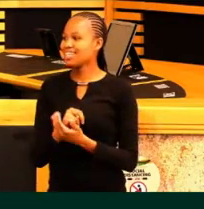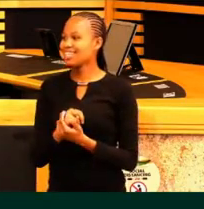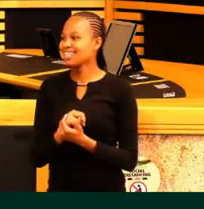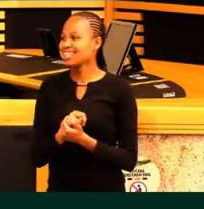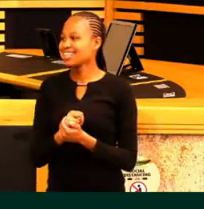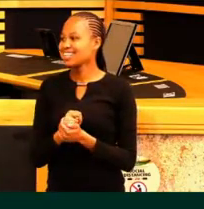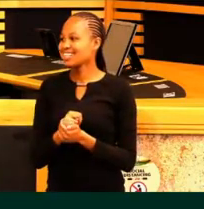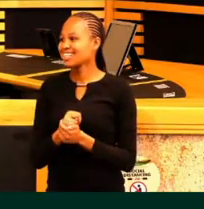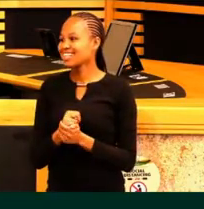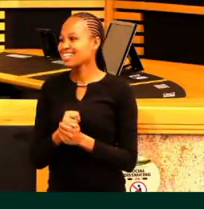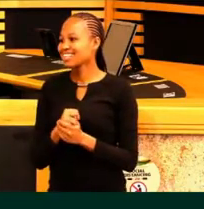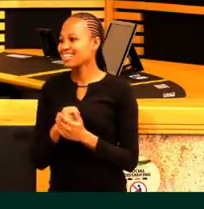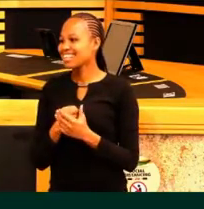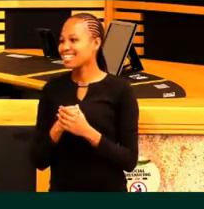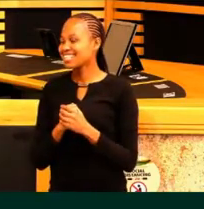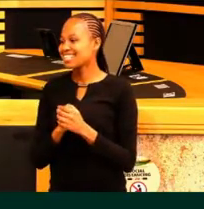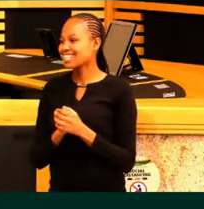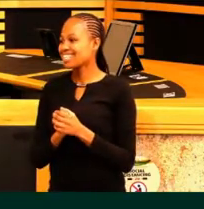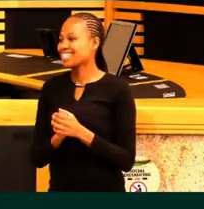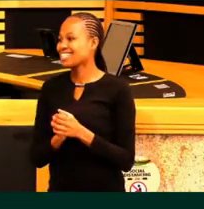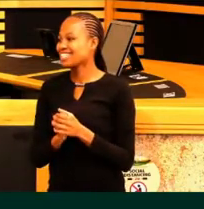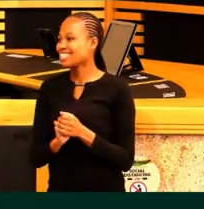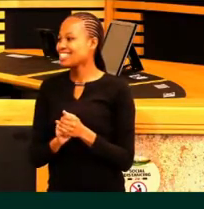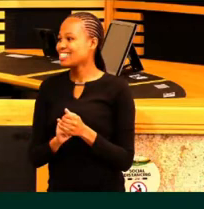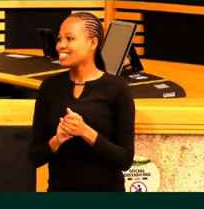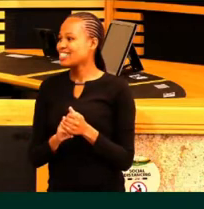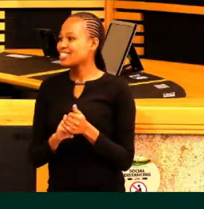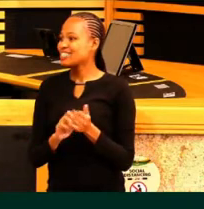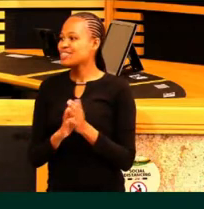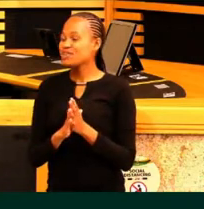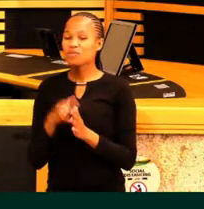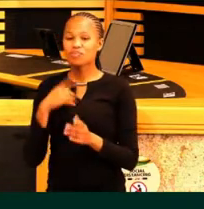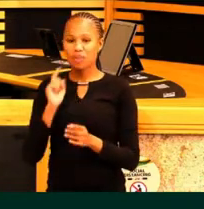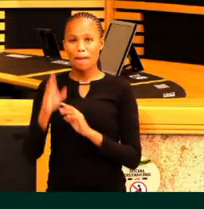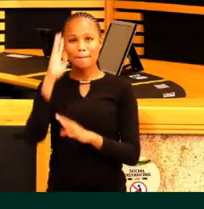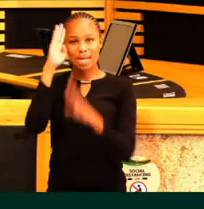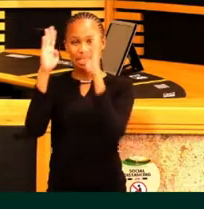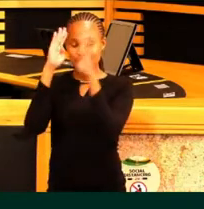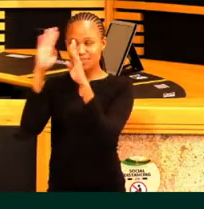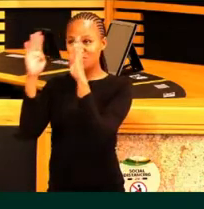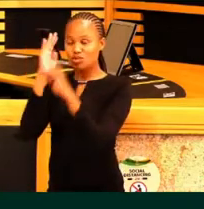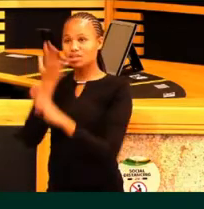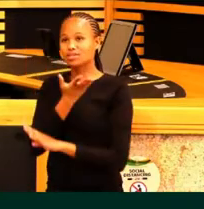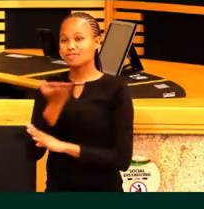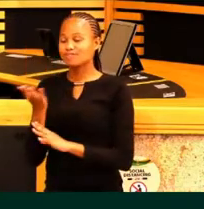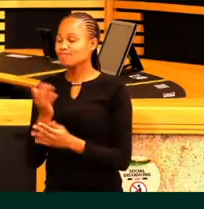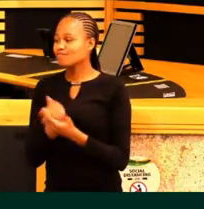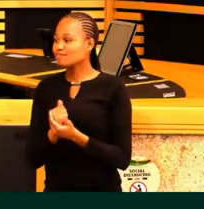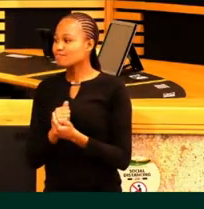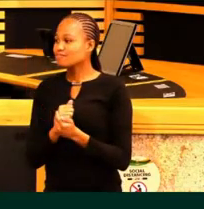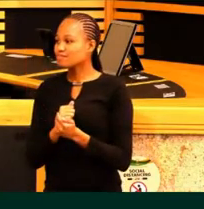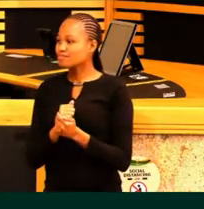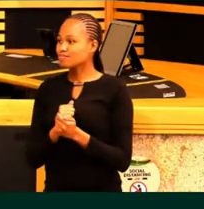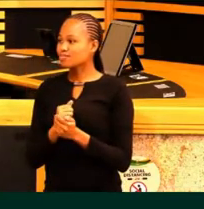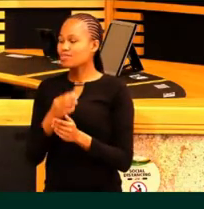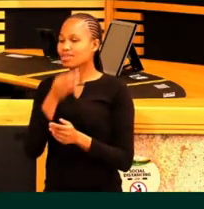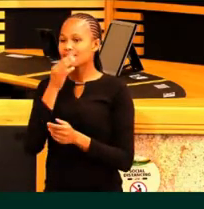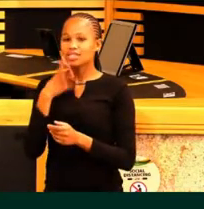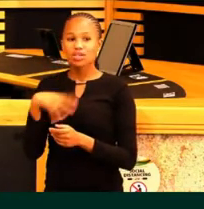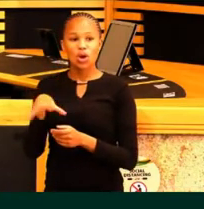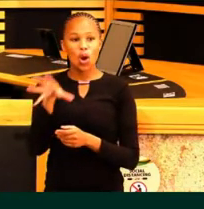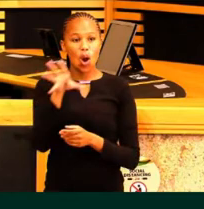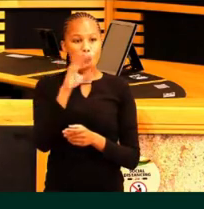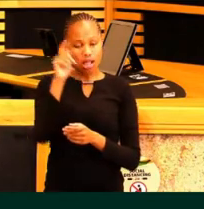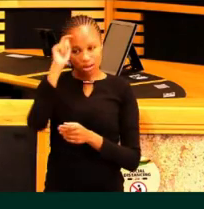over 200 member a time starts busella and the city all protocol